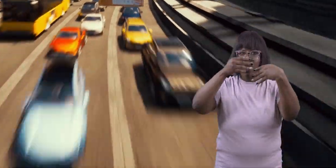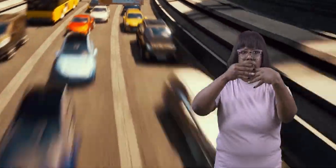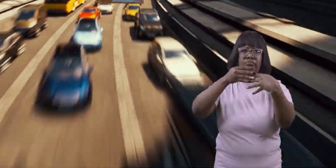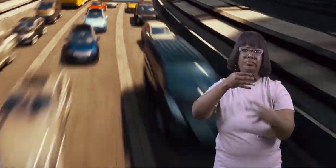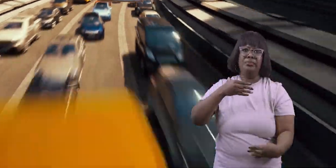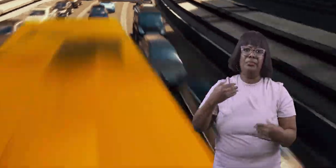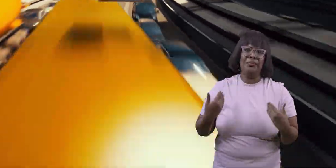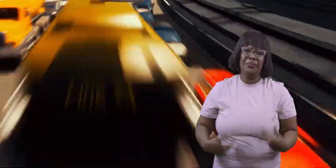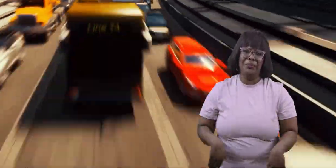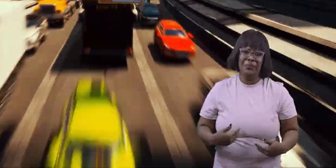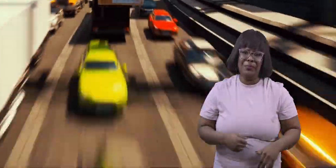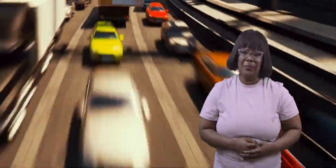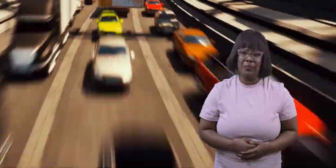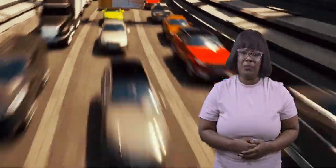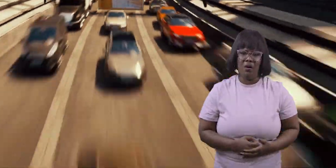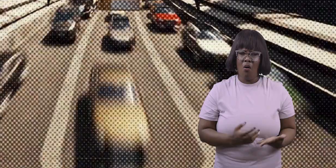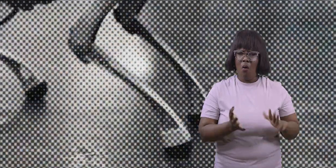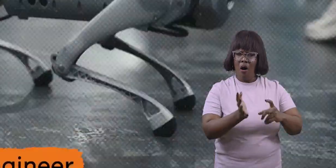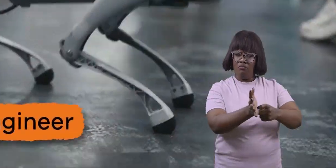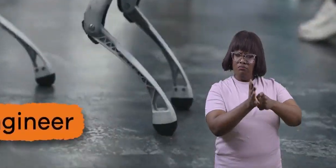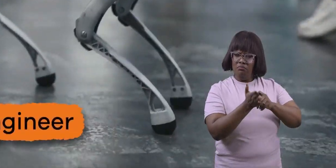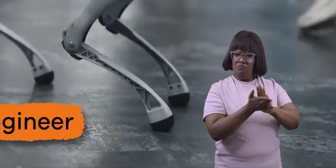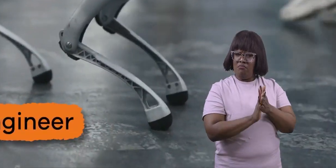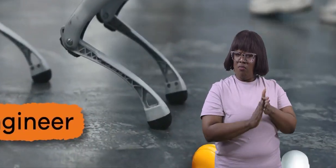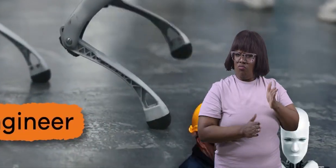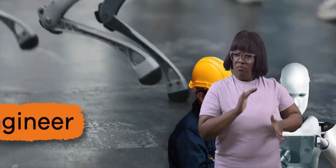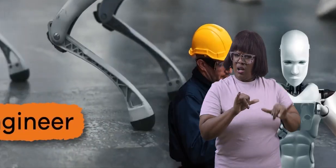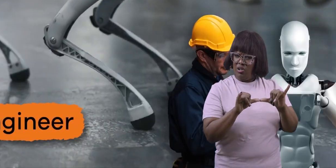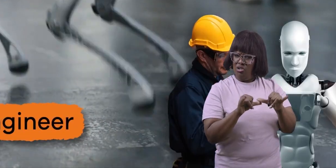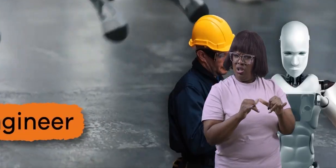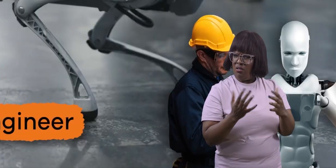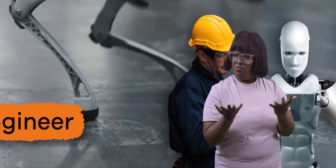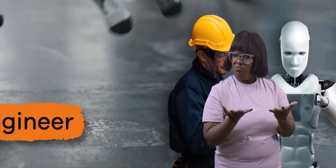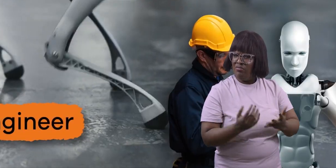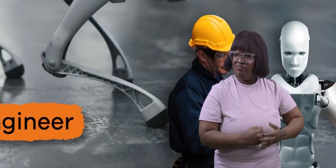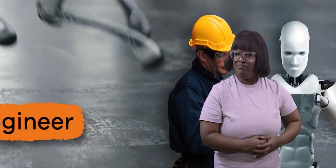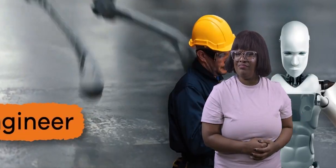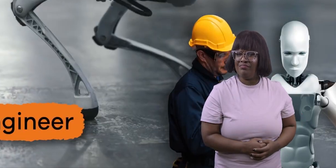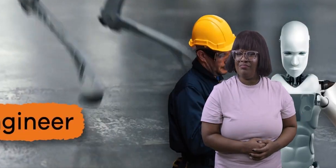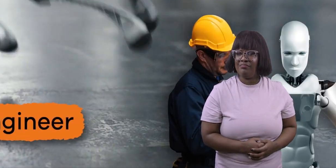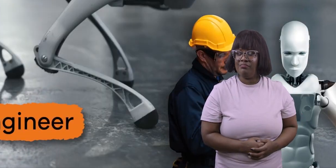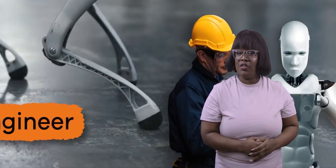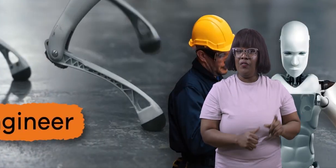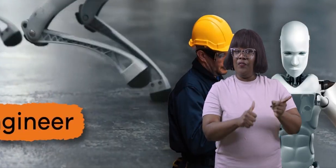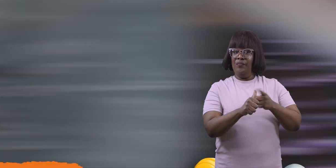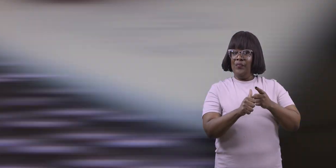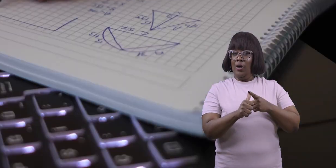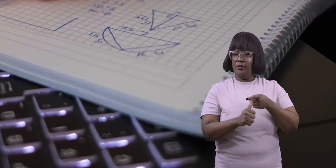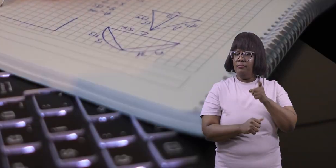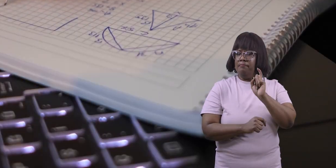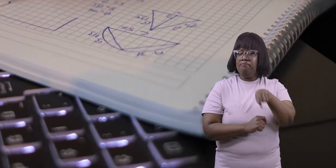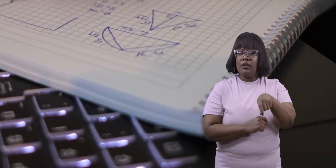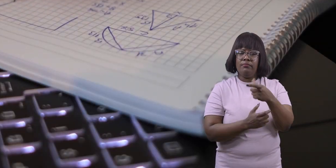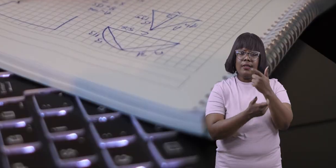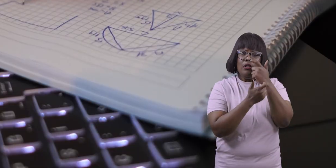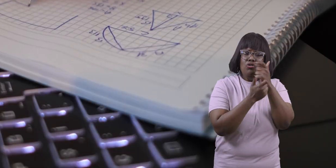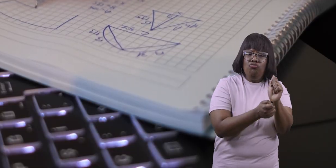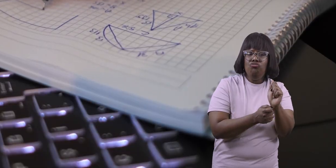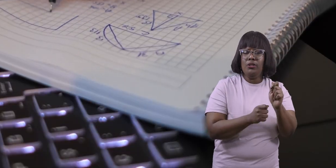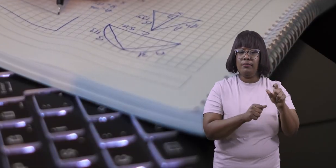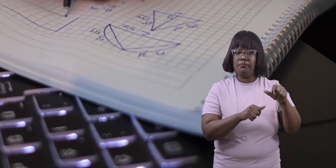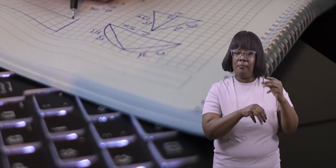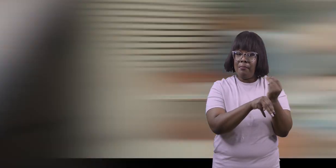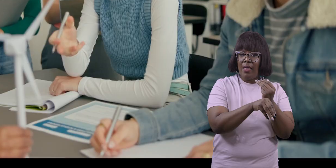are endless. What does it take to become a robotics engineer? First, you should be